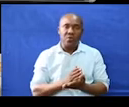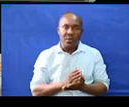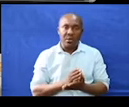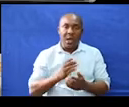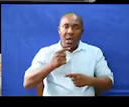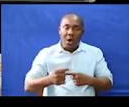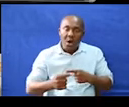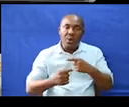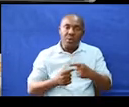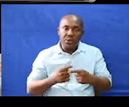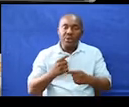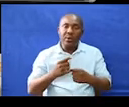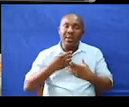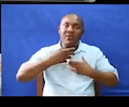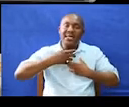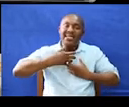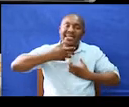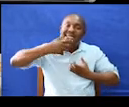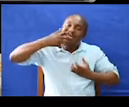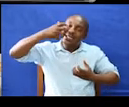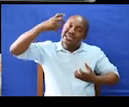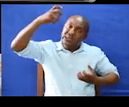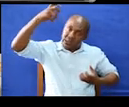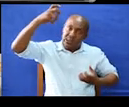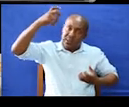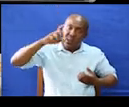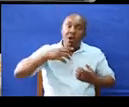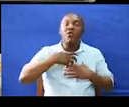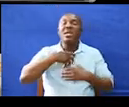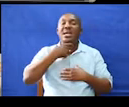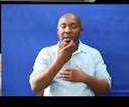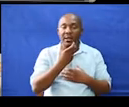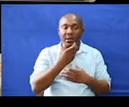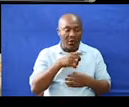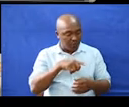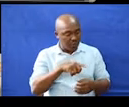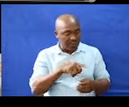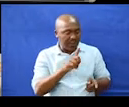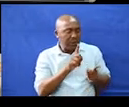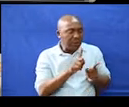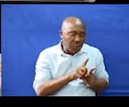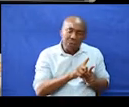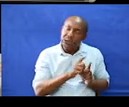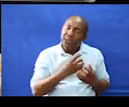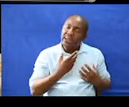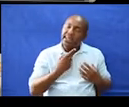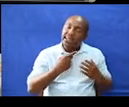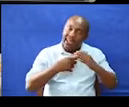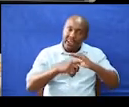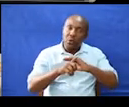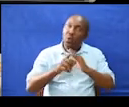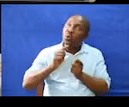the necks of these short-necked giraffe into tallest and